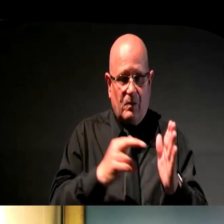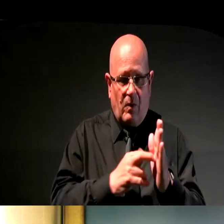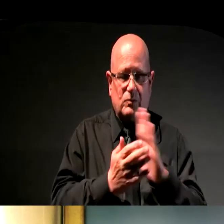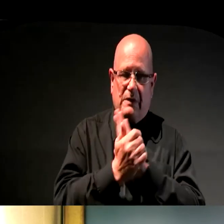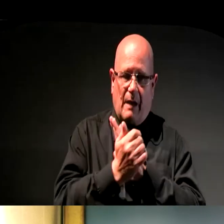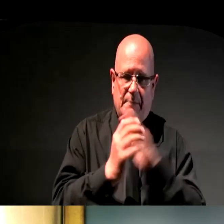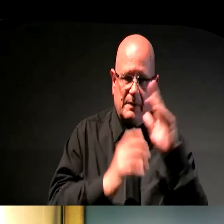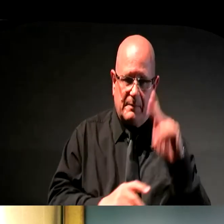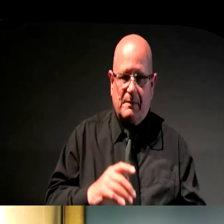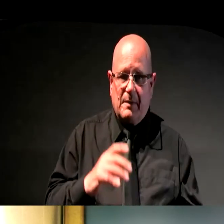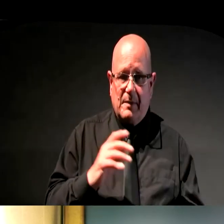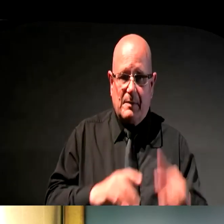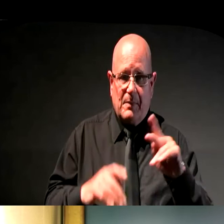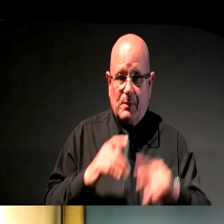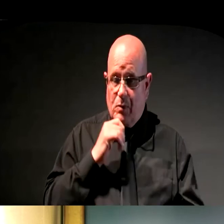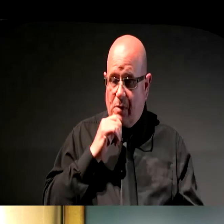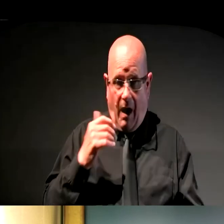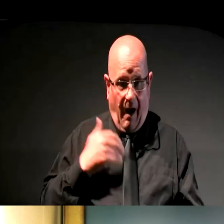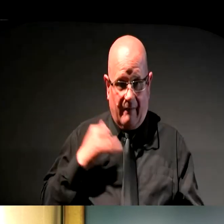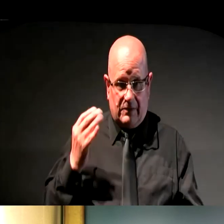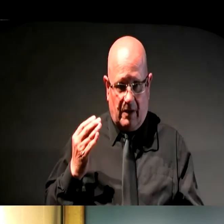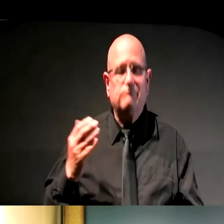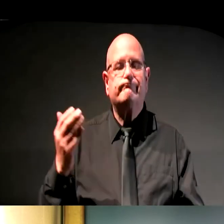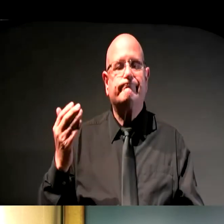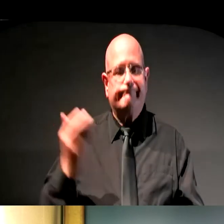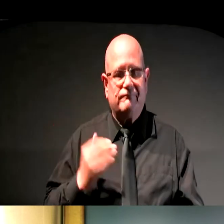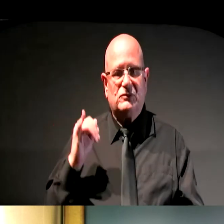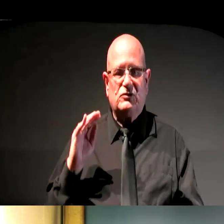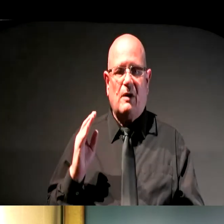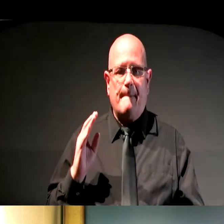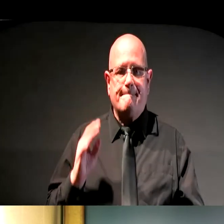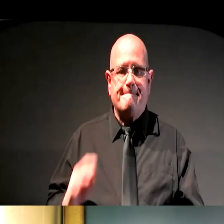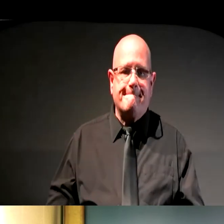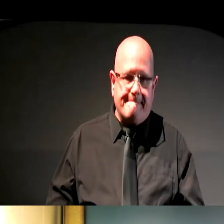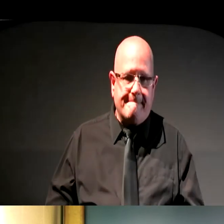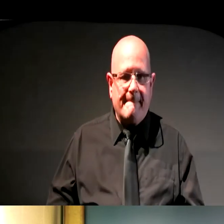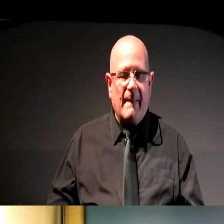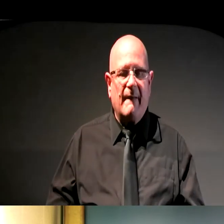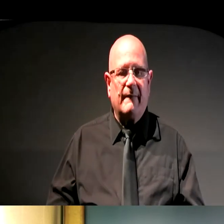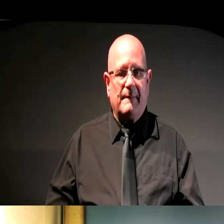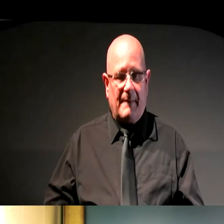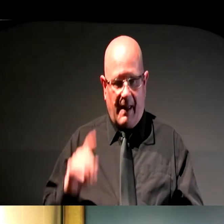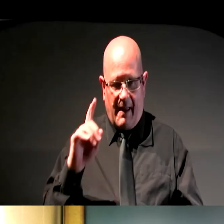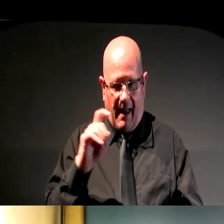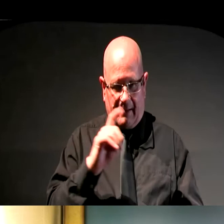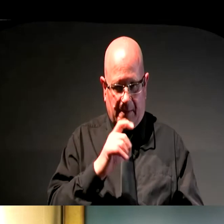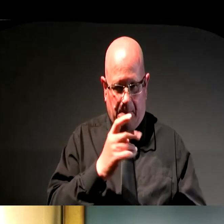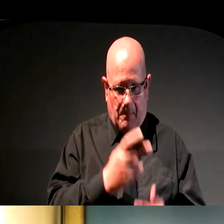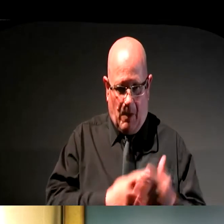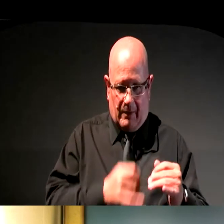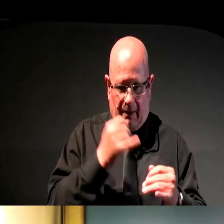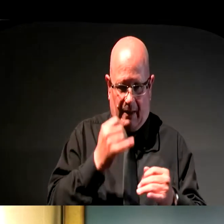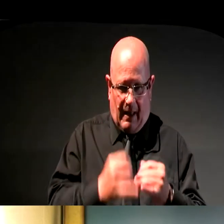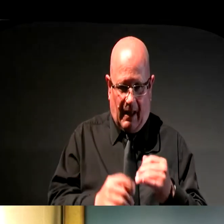are unemployed employed, right? It's a win-win across the board. Now I'm going to ask you each a final question. We're going to wrap up in the